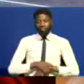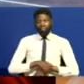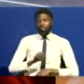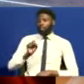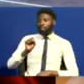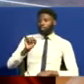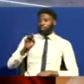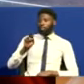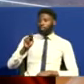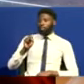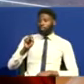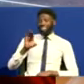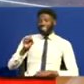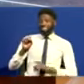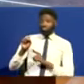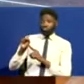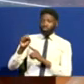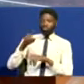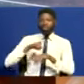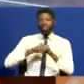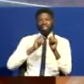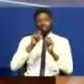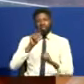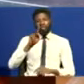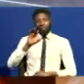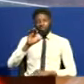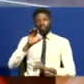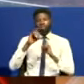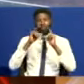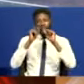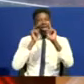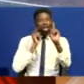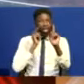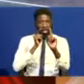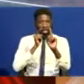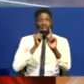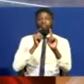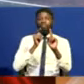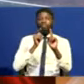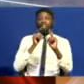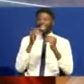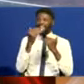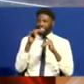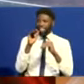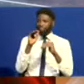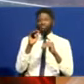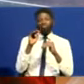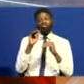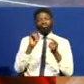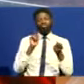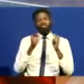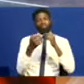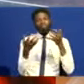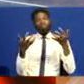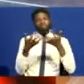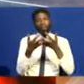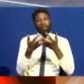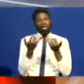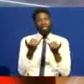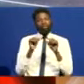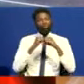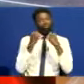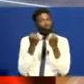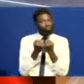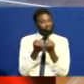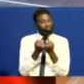1, says the objective is to align the loan limits with the current socio-economic landscapes, ensuring that the government's financial